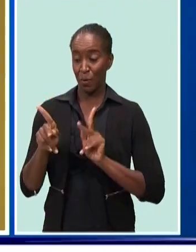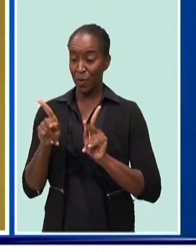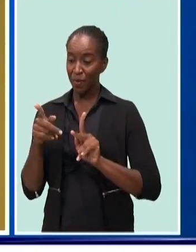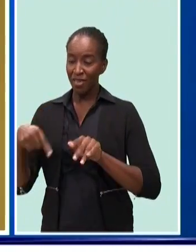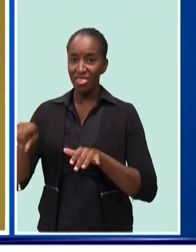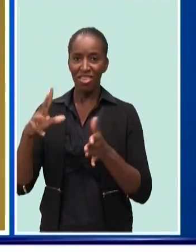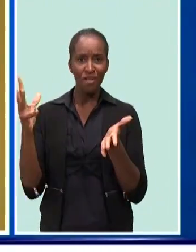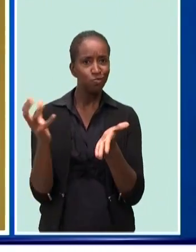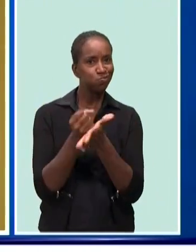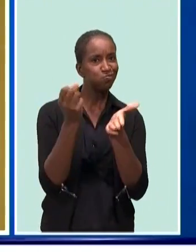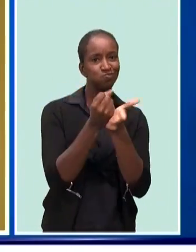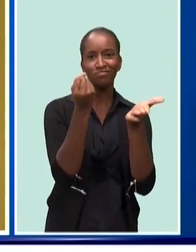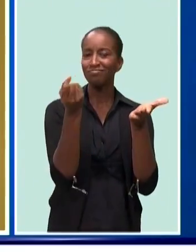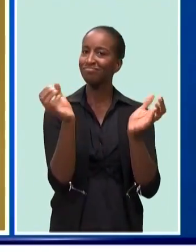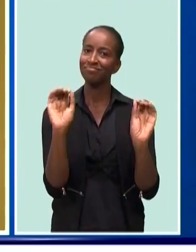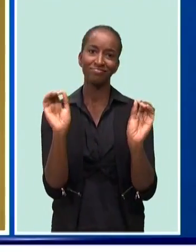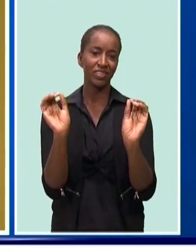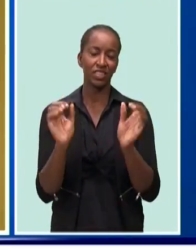opportunities.